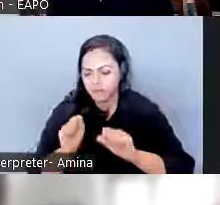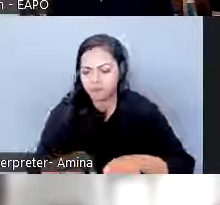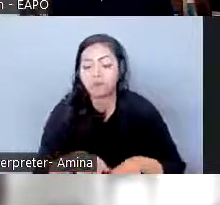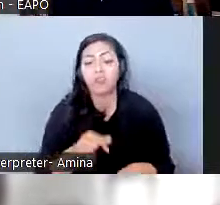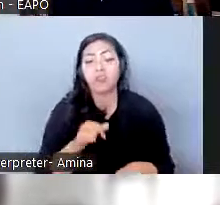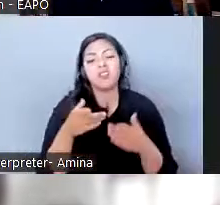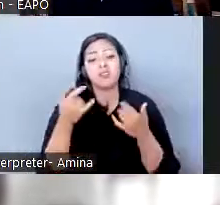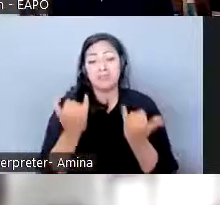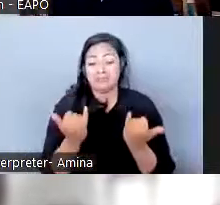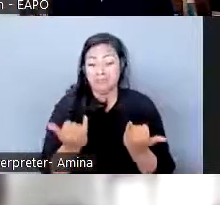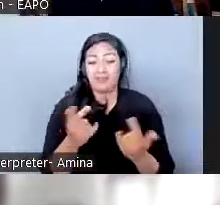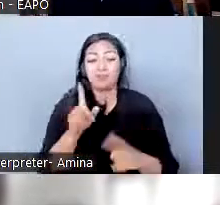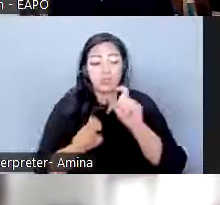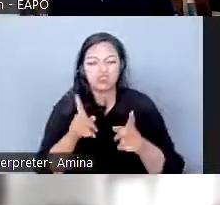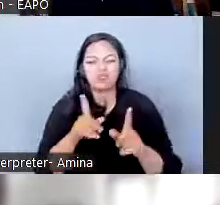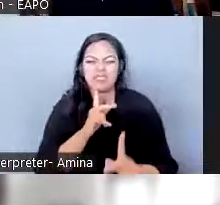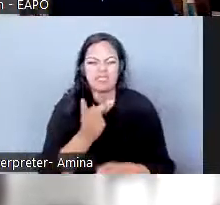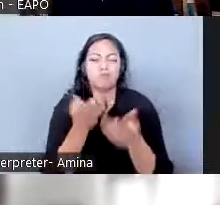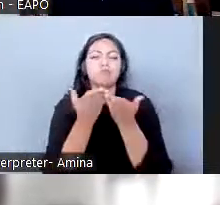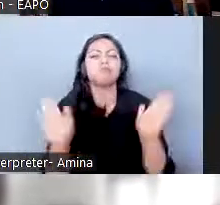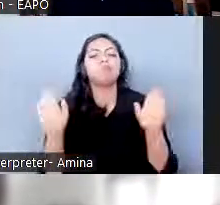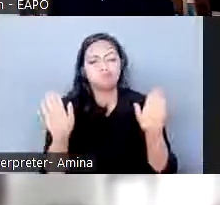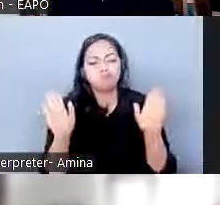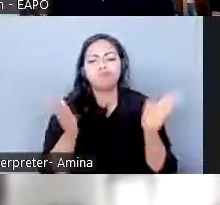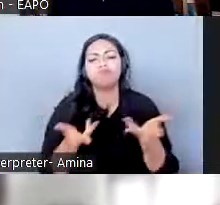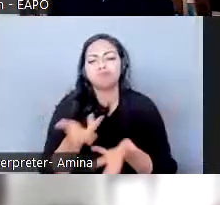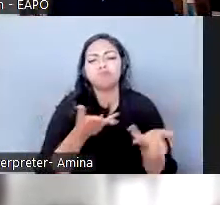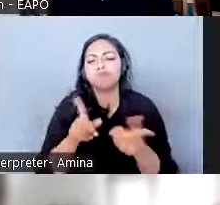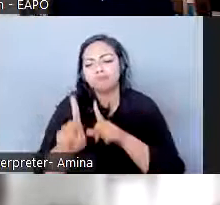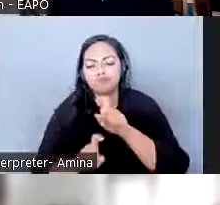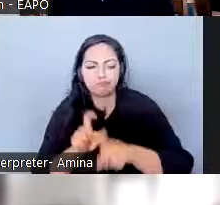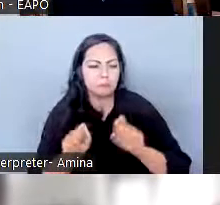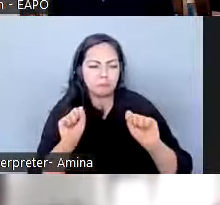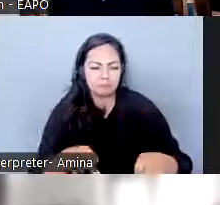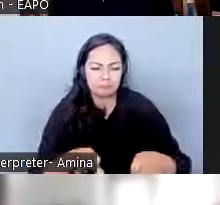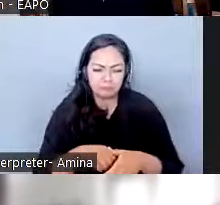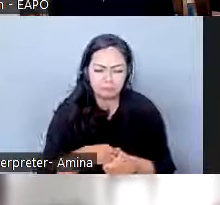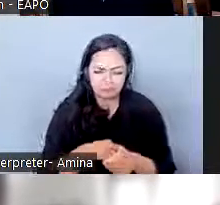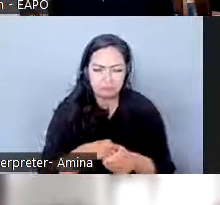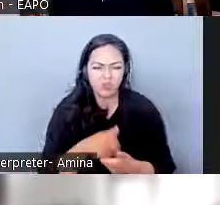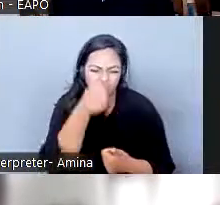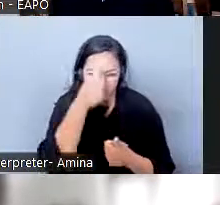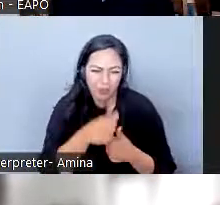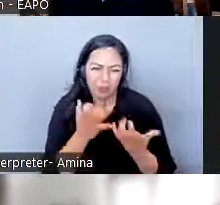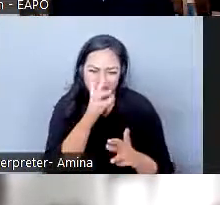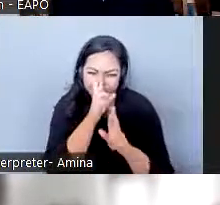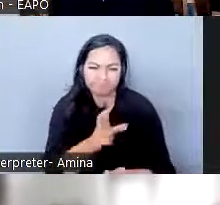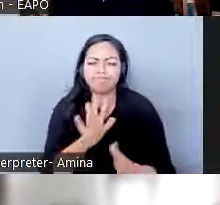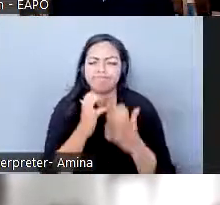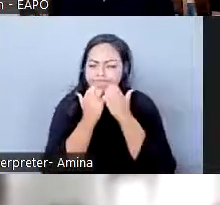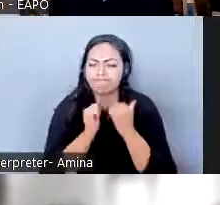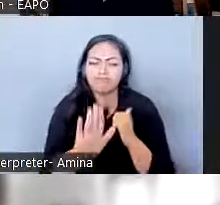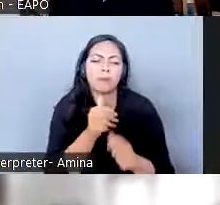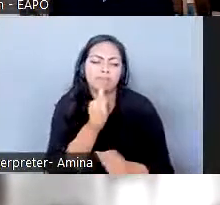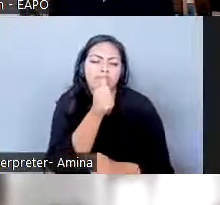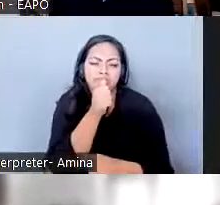then we can assist that way. So just as a reminder, because we do want to respect your confidentiality